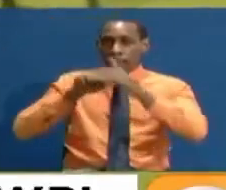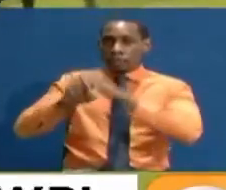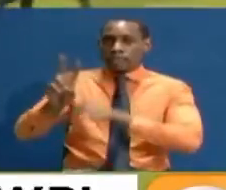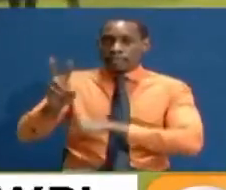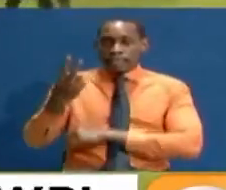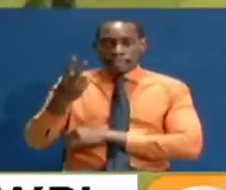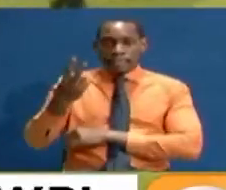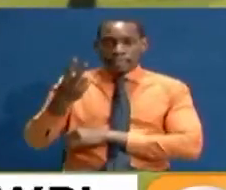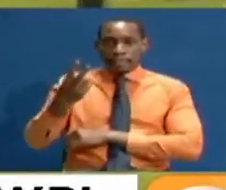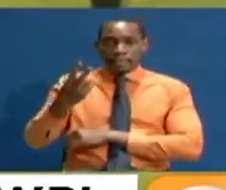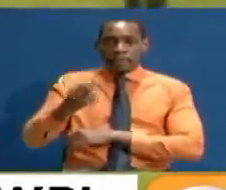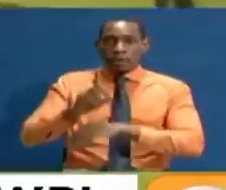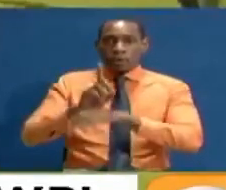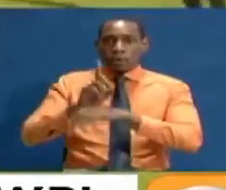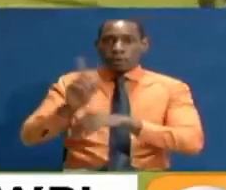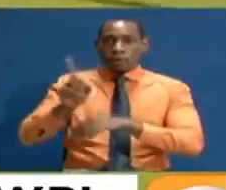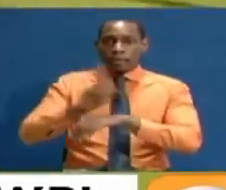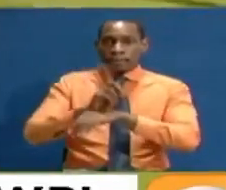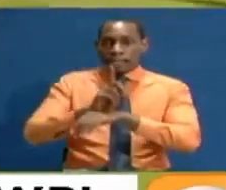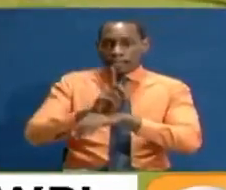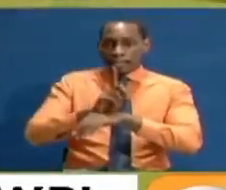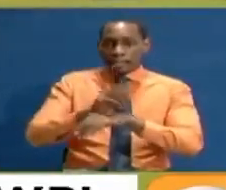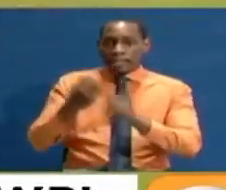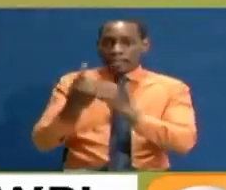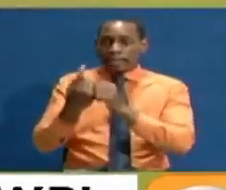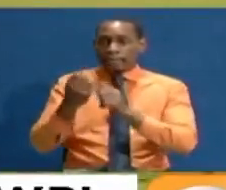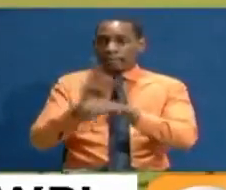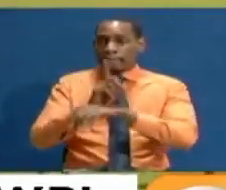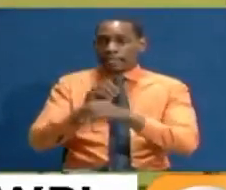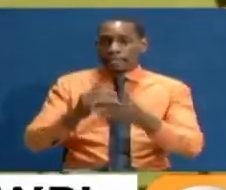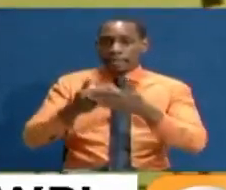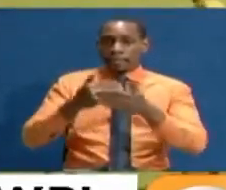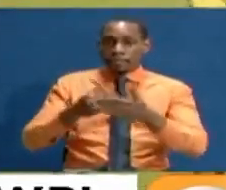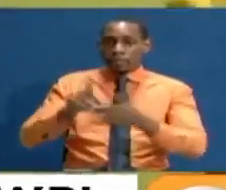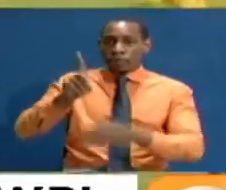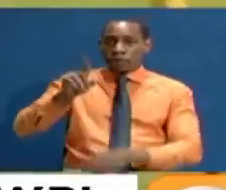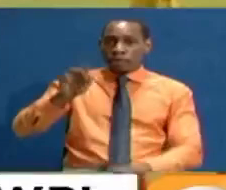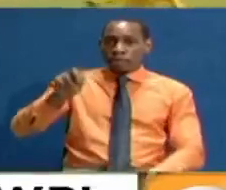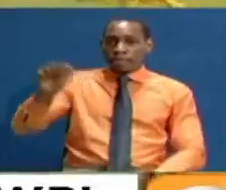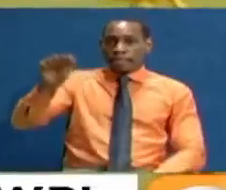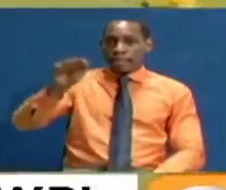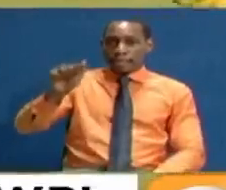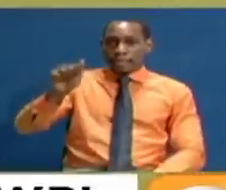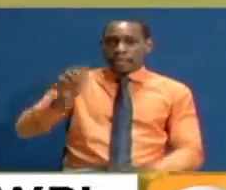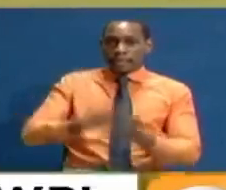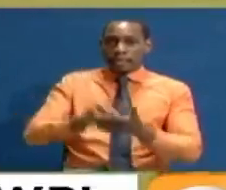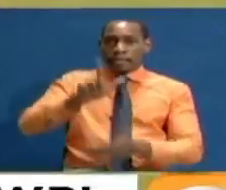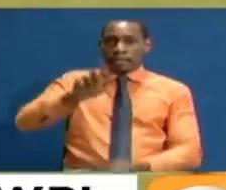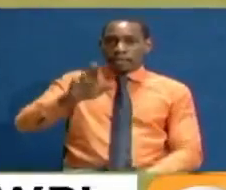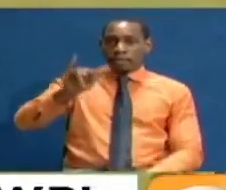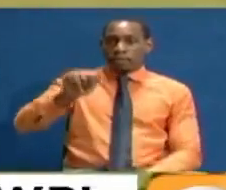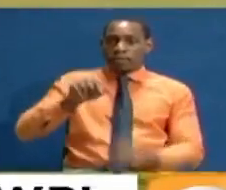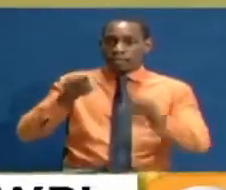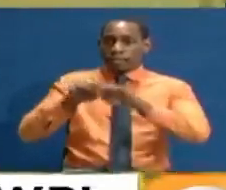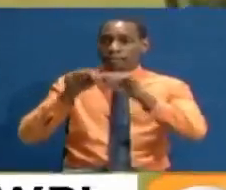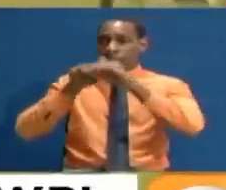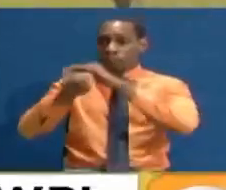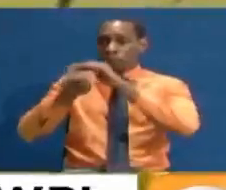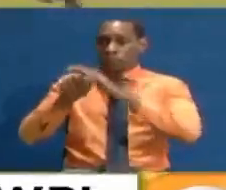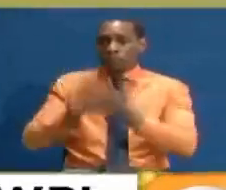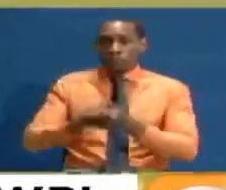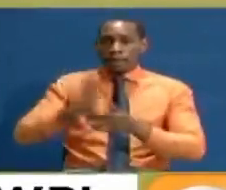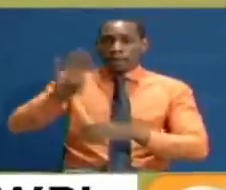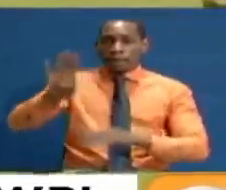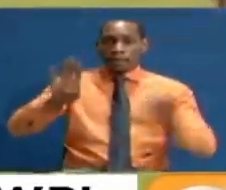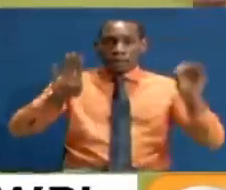scored the second one in the 11th minute before Diana Shakaya and Lucy Nato also scored for